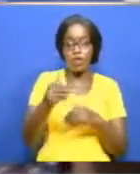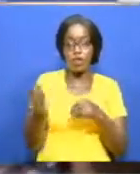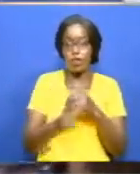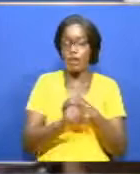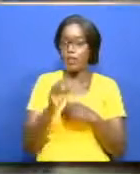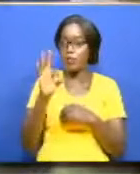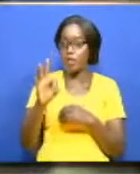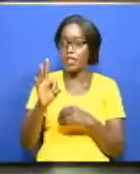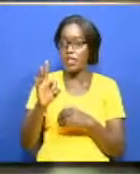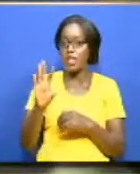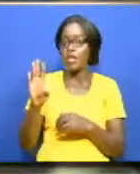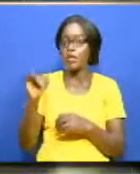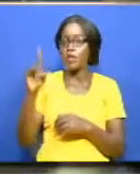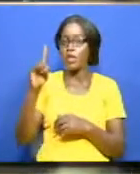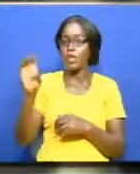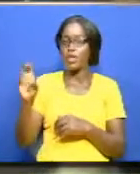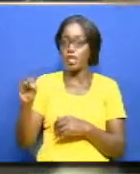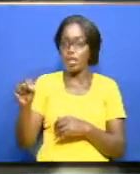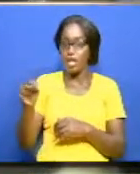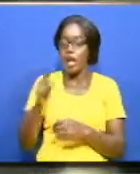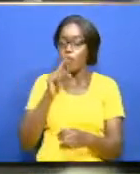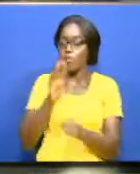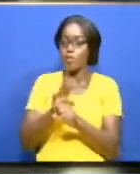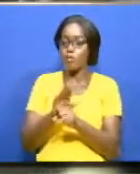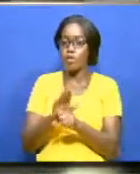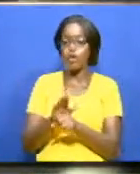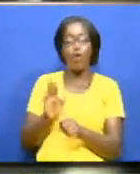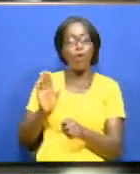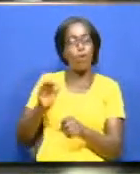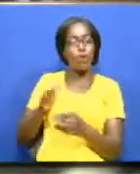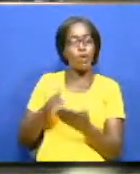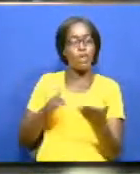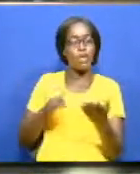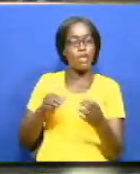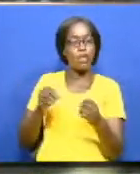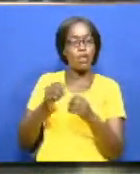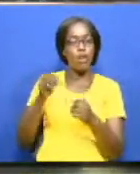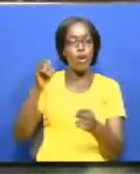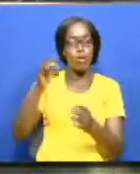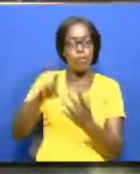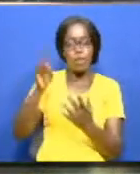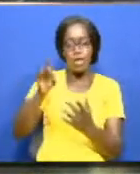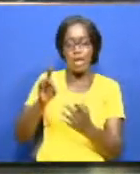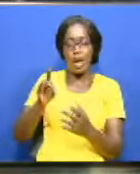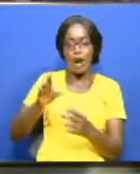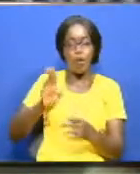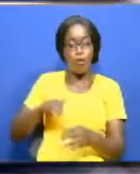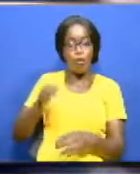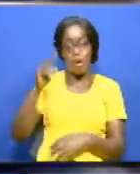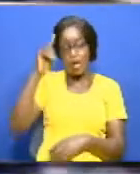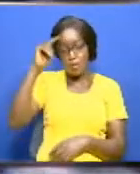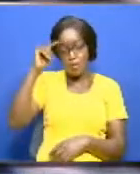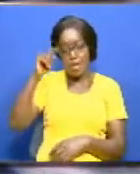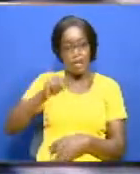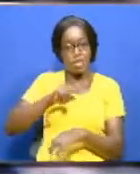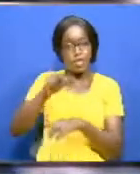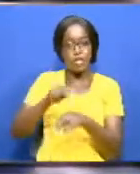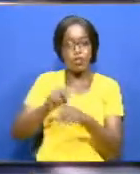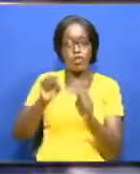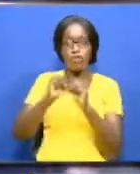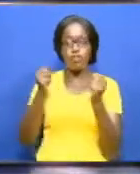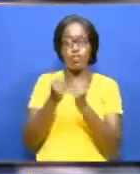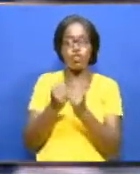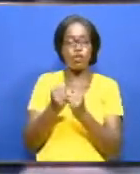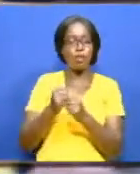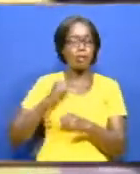Biden pledged to name a woman on the ticket. He had faced mounting calls to pick a black woman in recent months as the nation was convulsed by social unrest